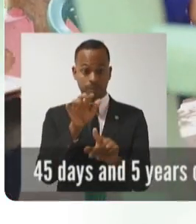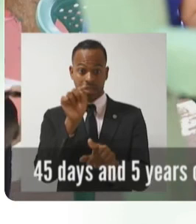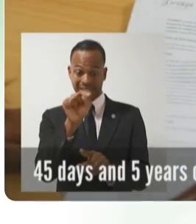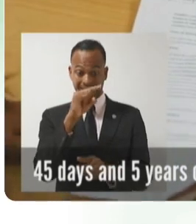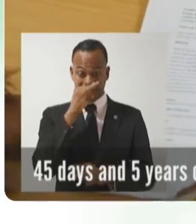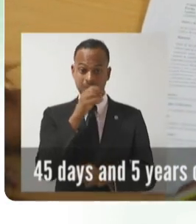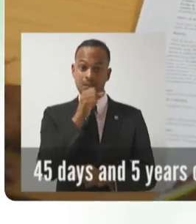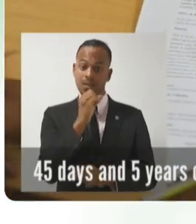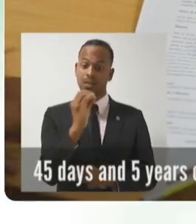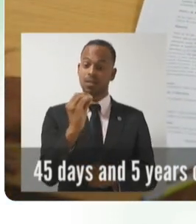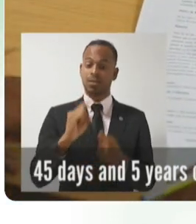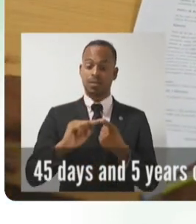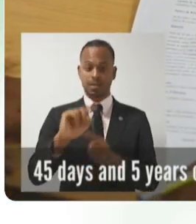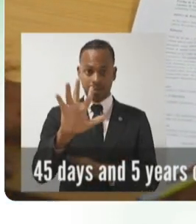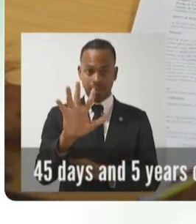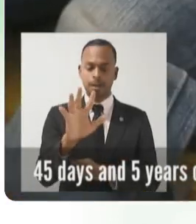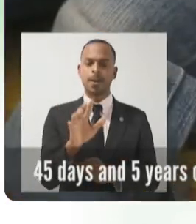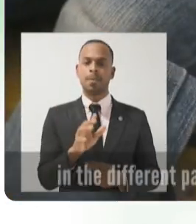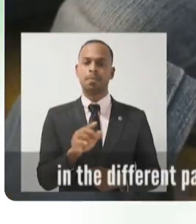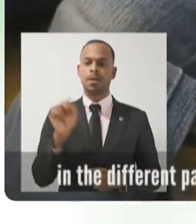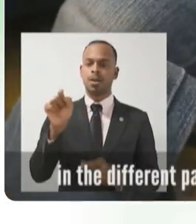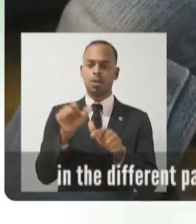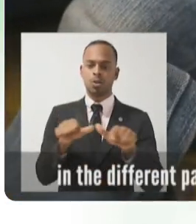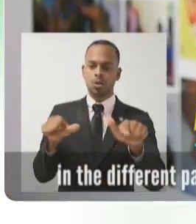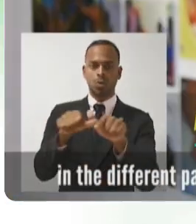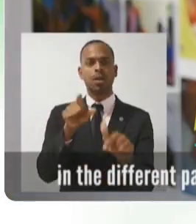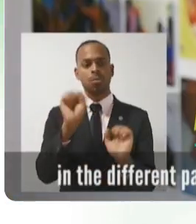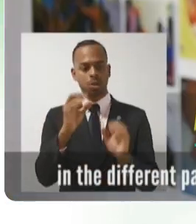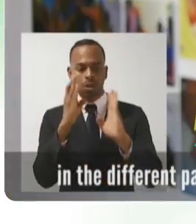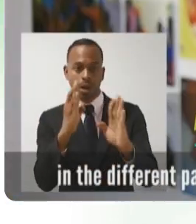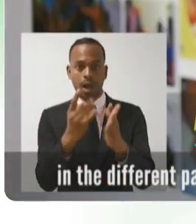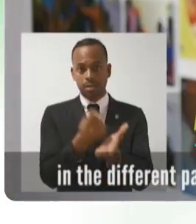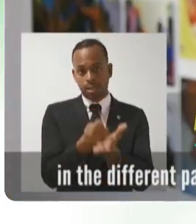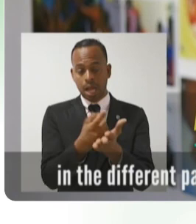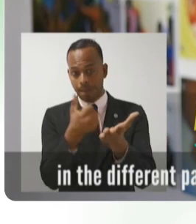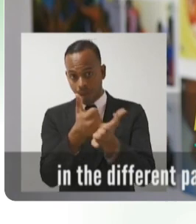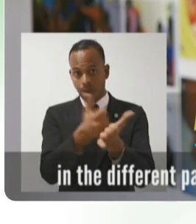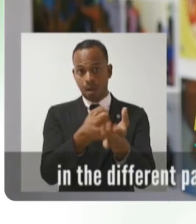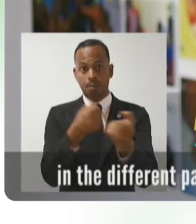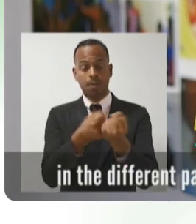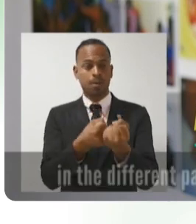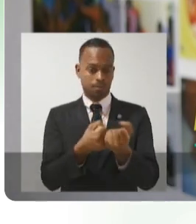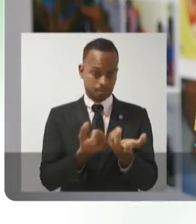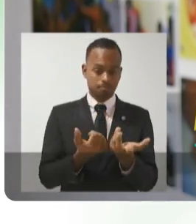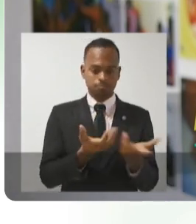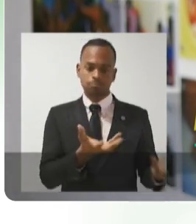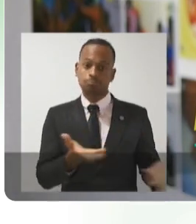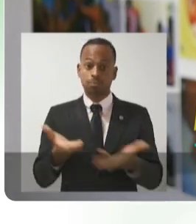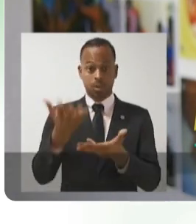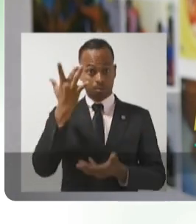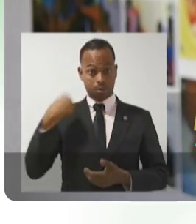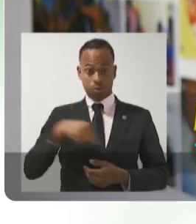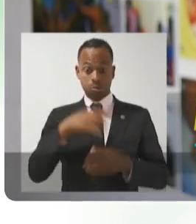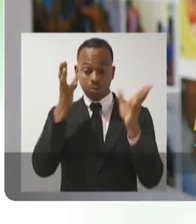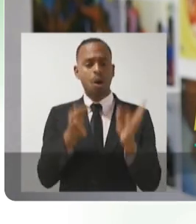y referir a los niños de 0 a 5 años a espacios donde reciban atención terapéutica, ya que en INAIPI no